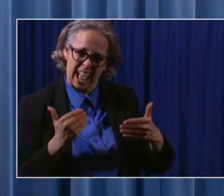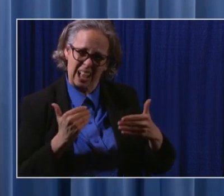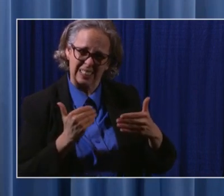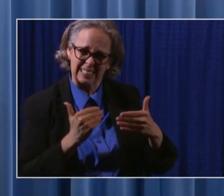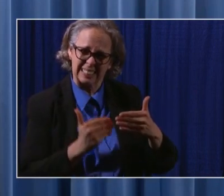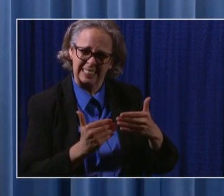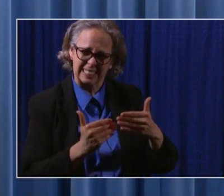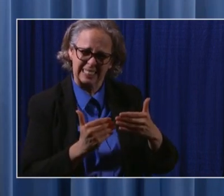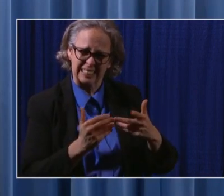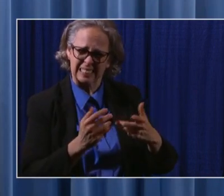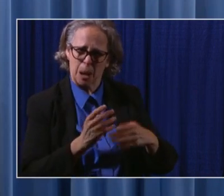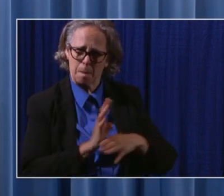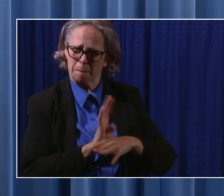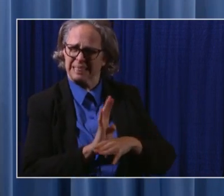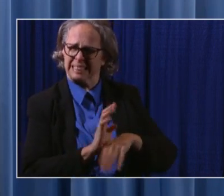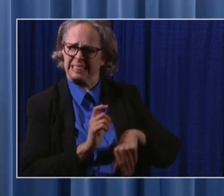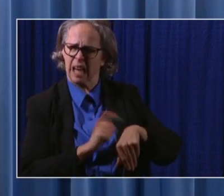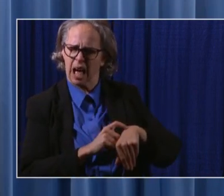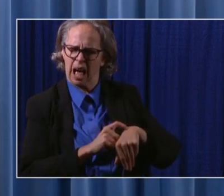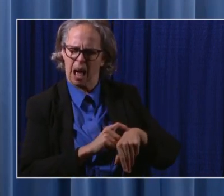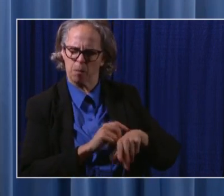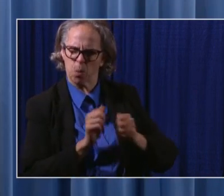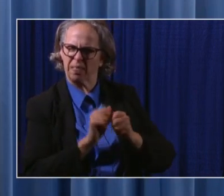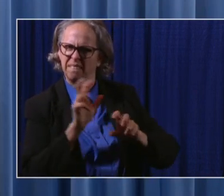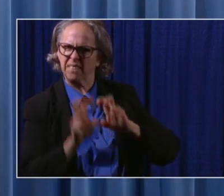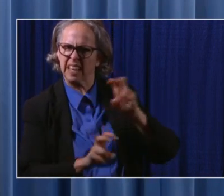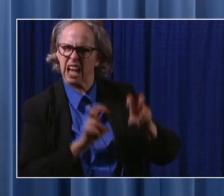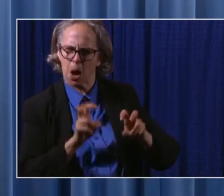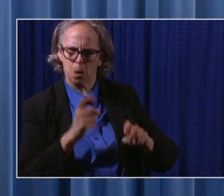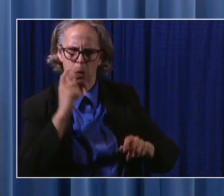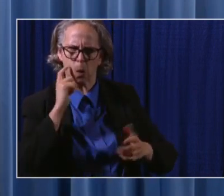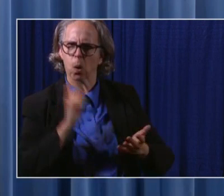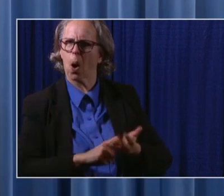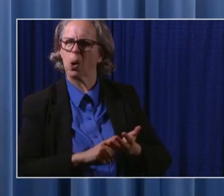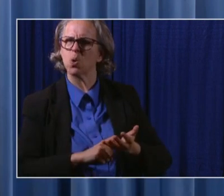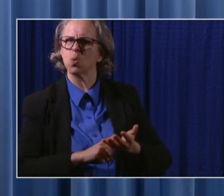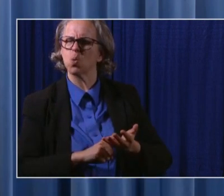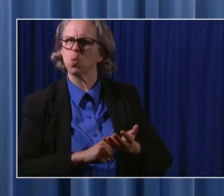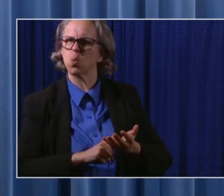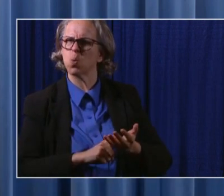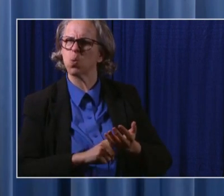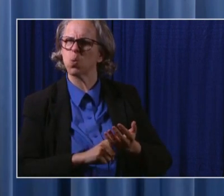the summer with the county fairs, it's become increasingly clear